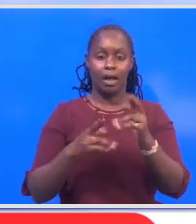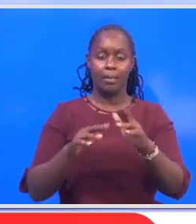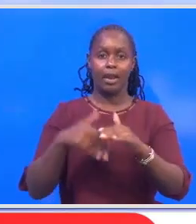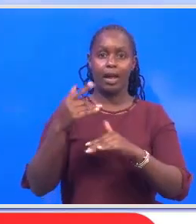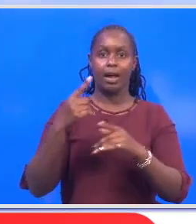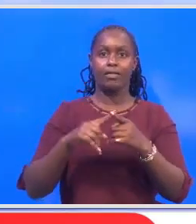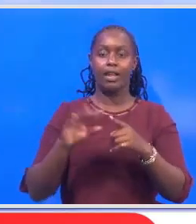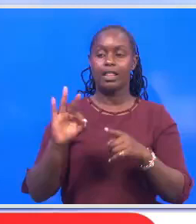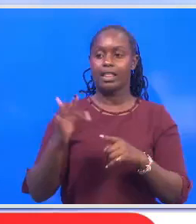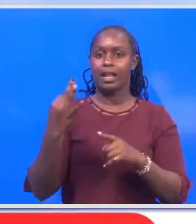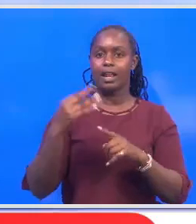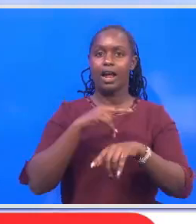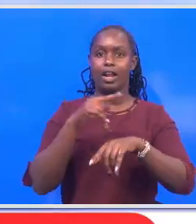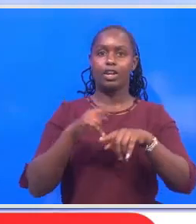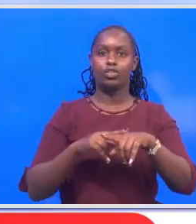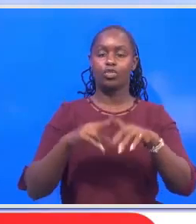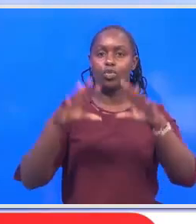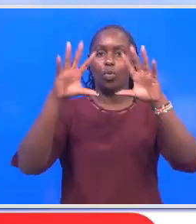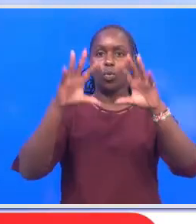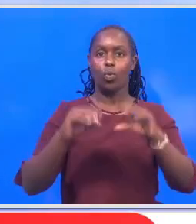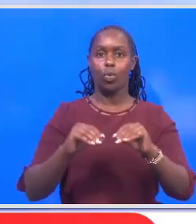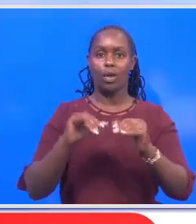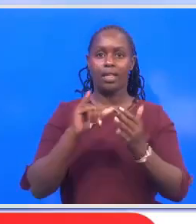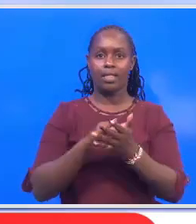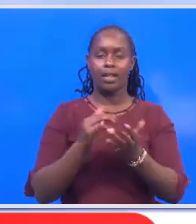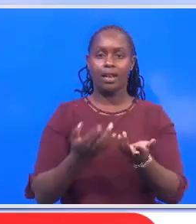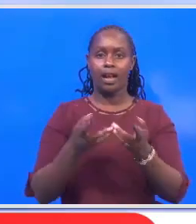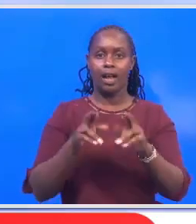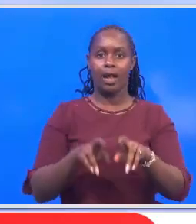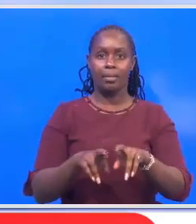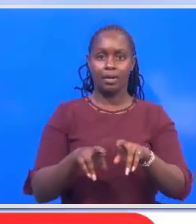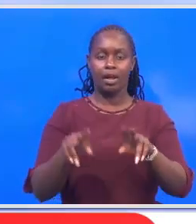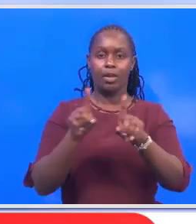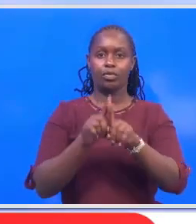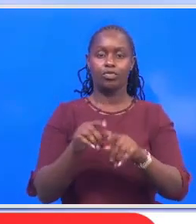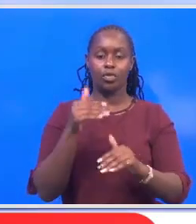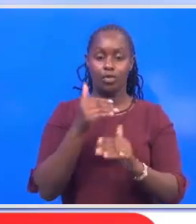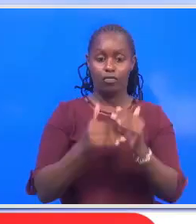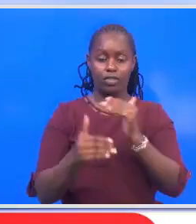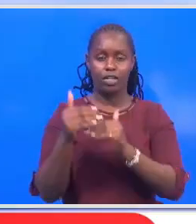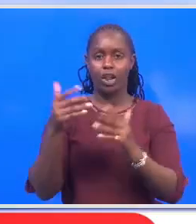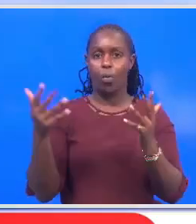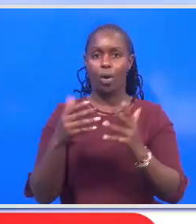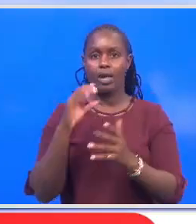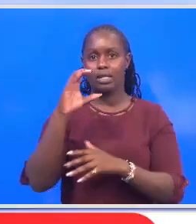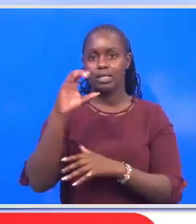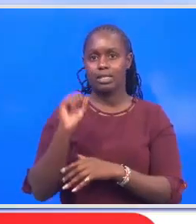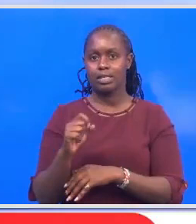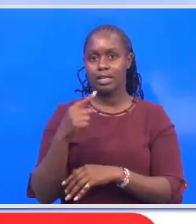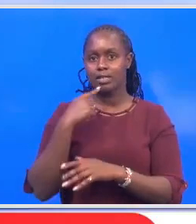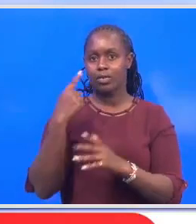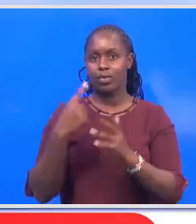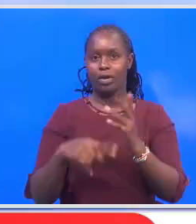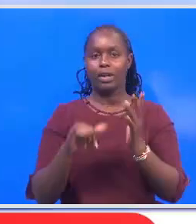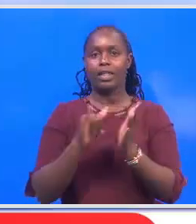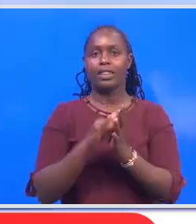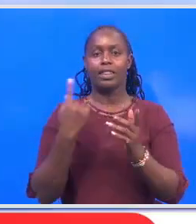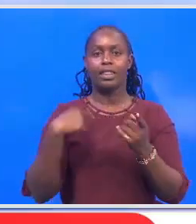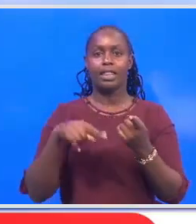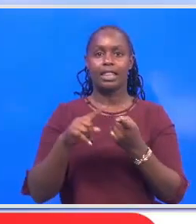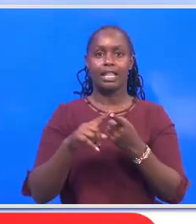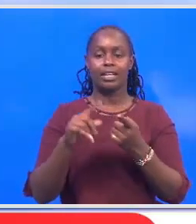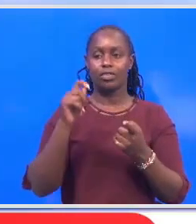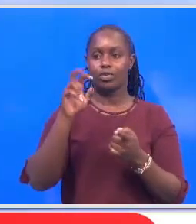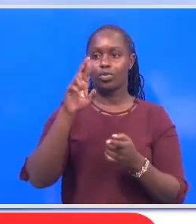nationwide power blackout that was faulted on aging infrastructure, where the cabinet ordered for the unbundling of transmission